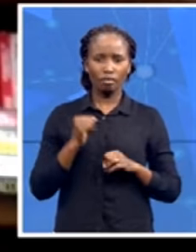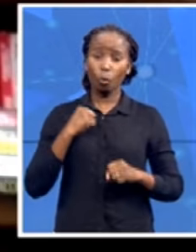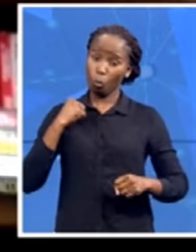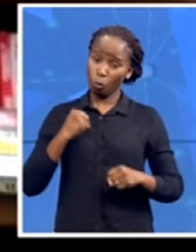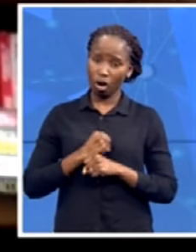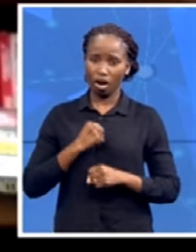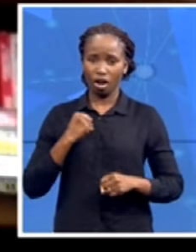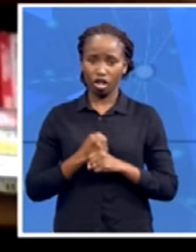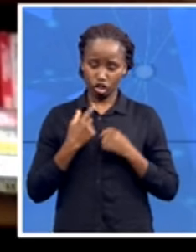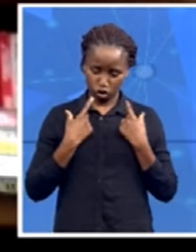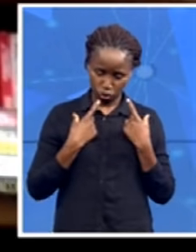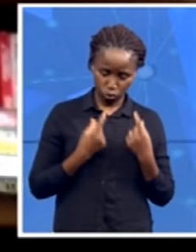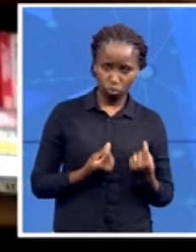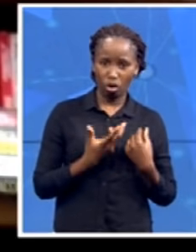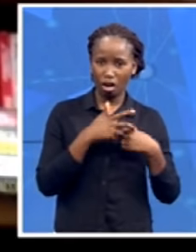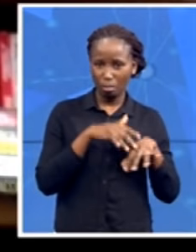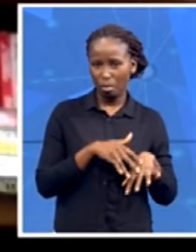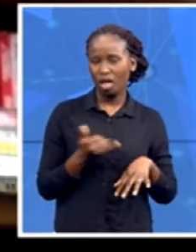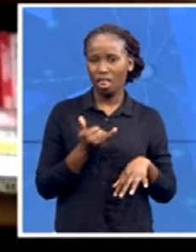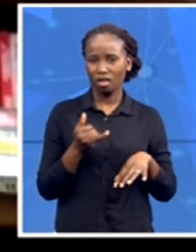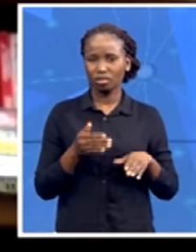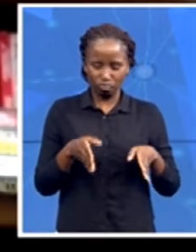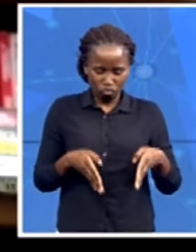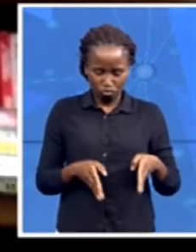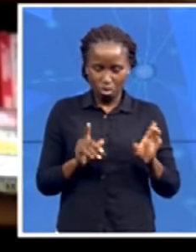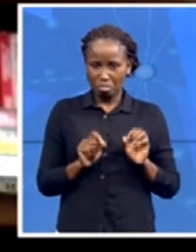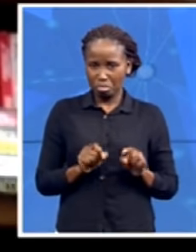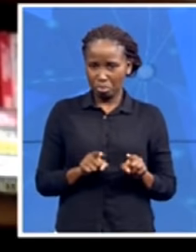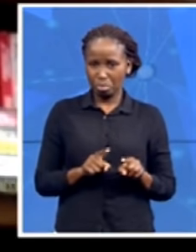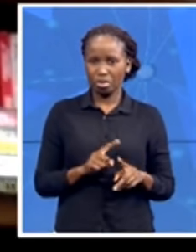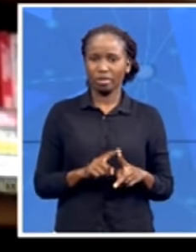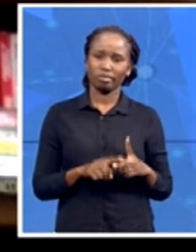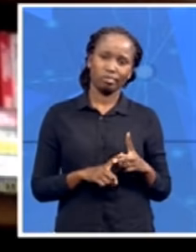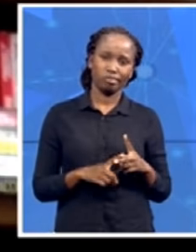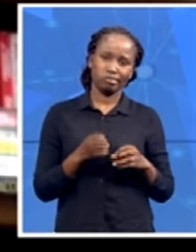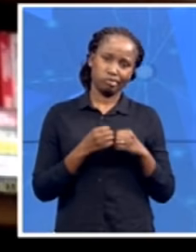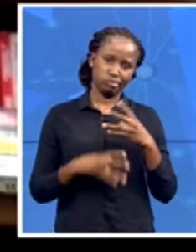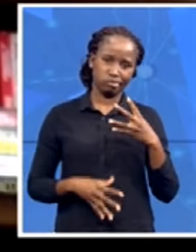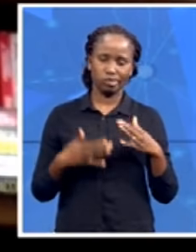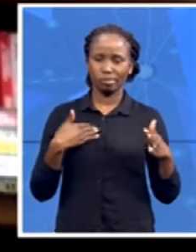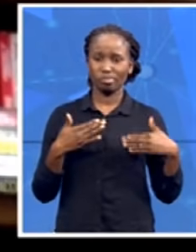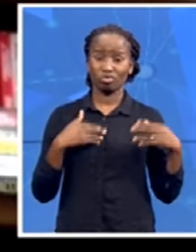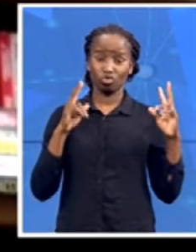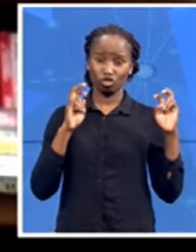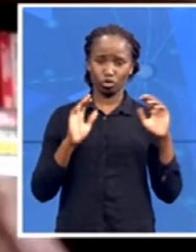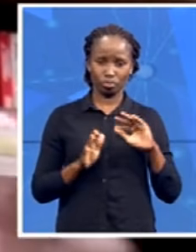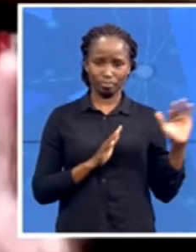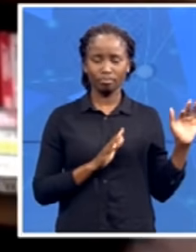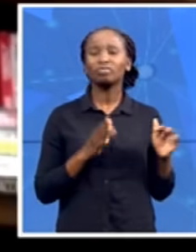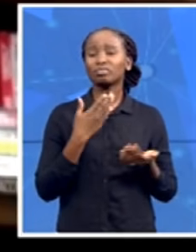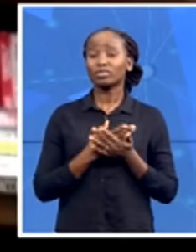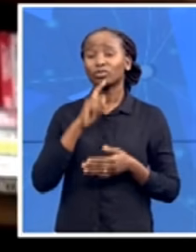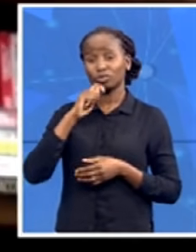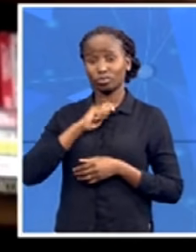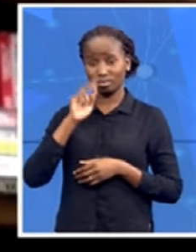potholes and other administrative issues. Let's face it, many municipalities, in this